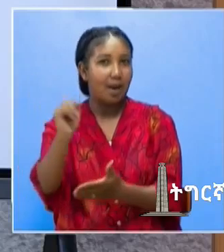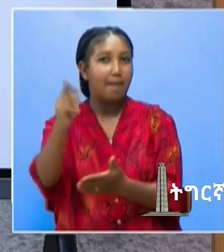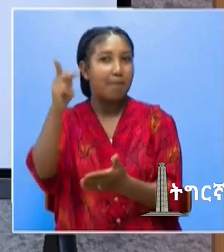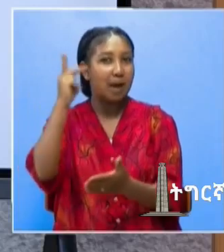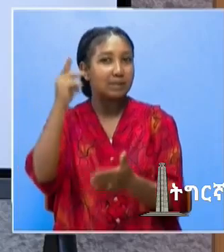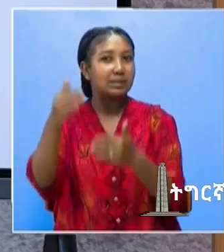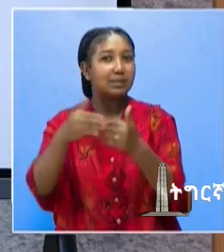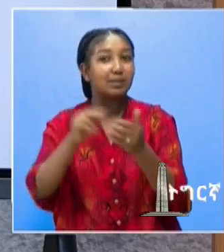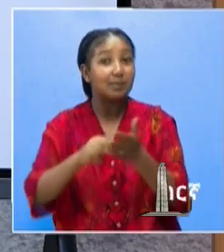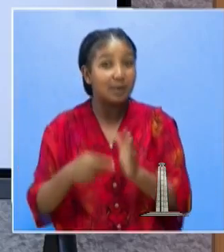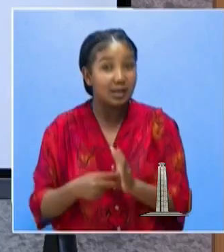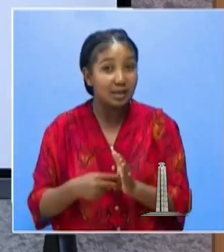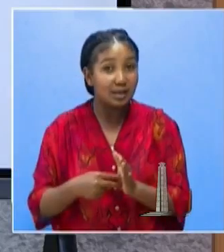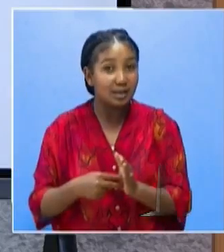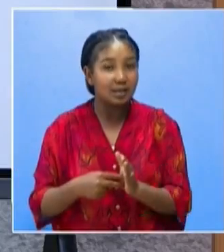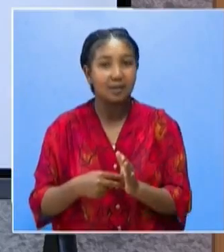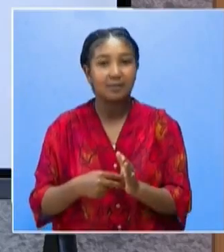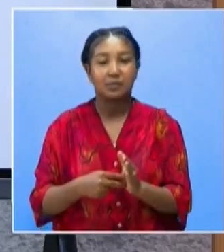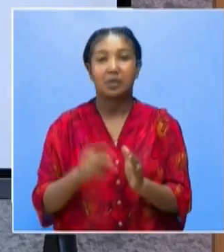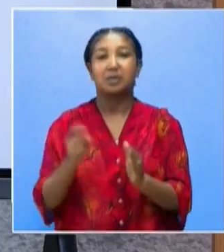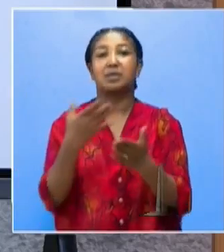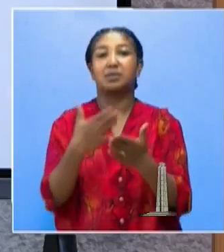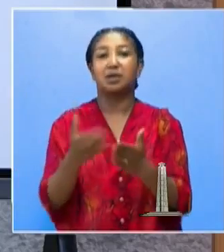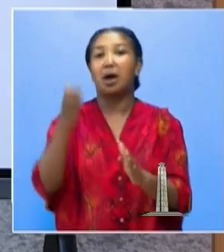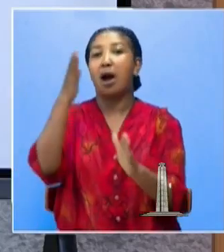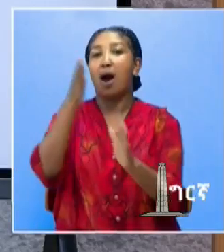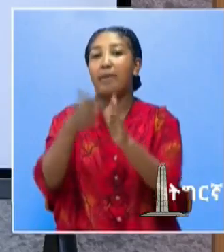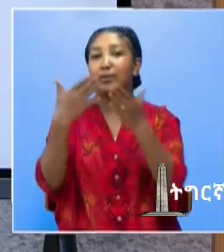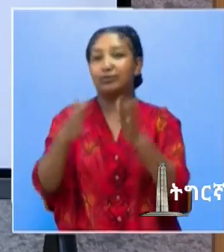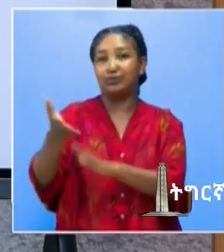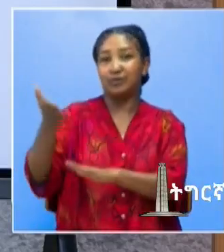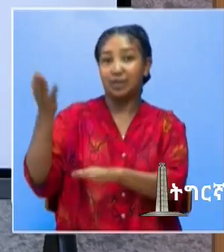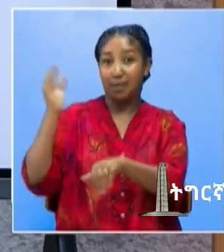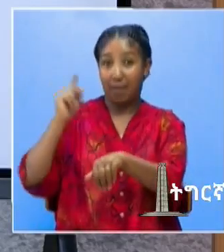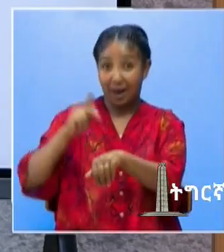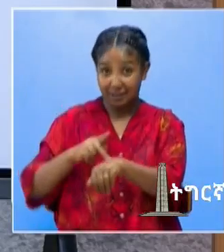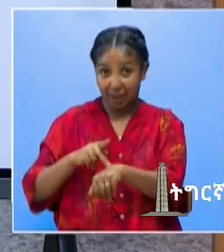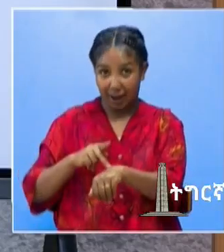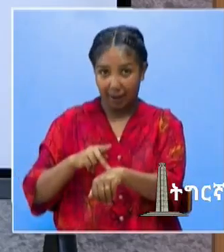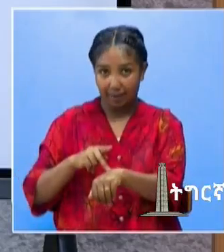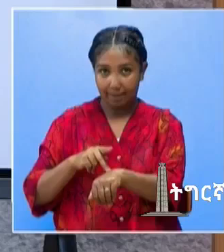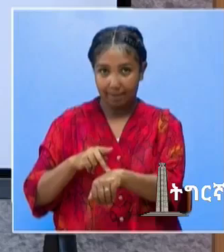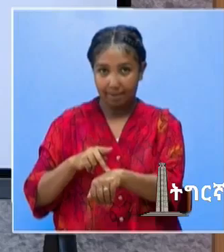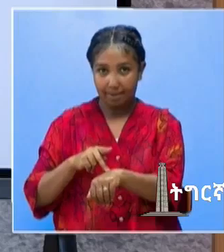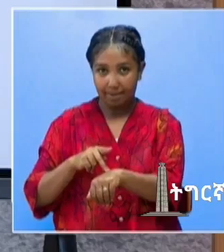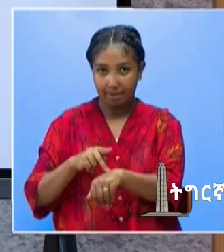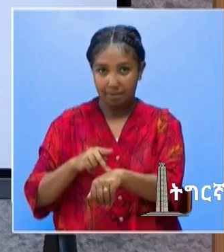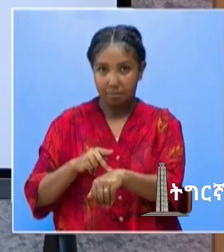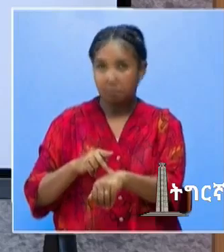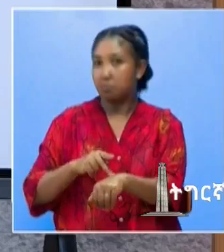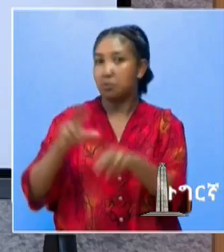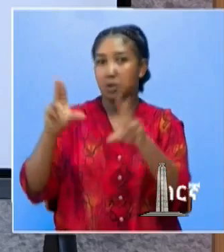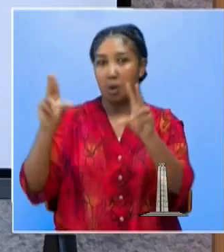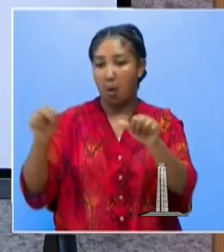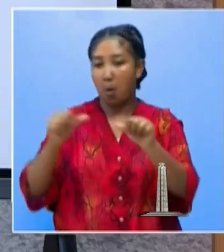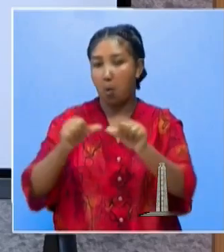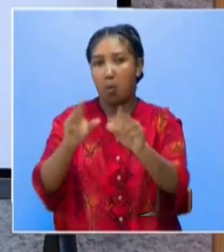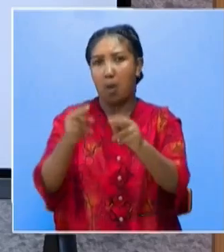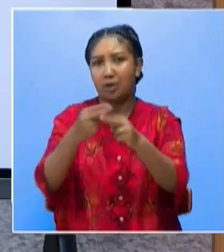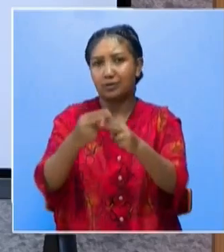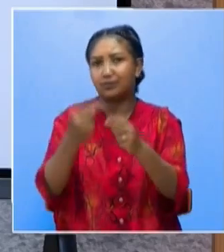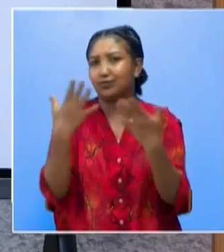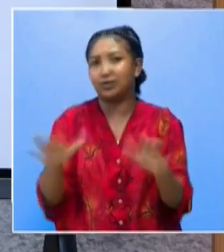simple tense, that means something which happened in the past and completed there. There were no longer